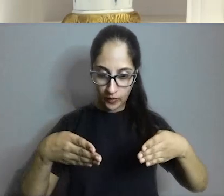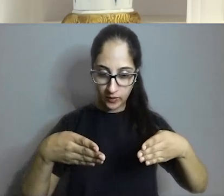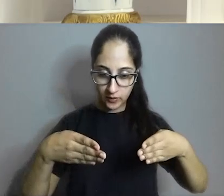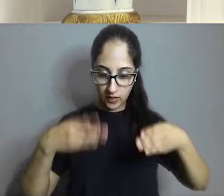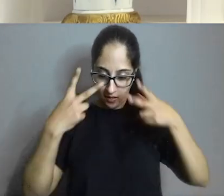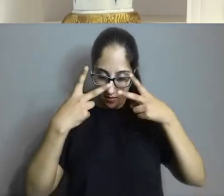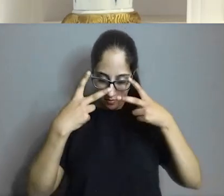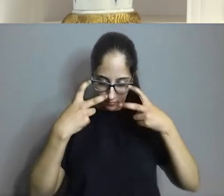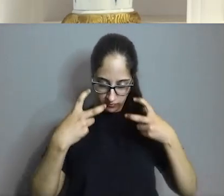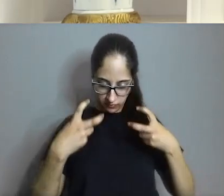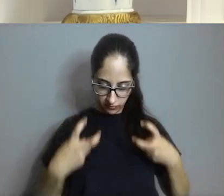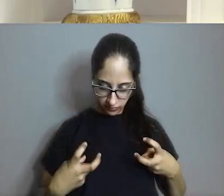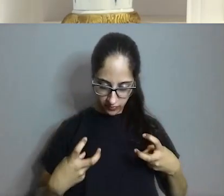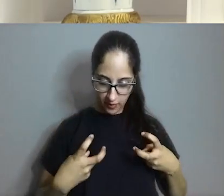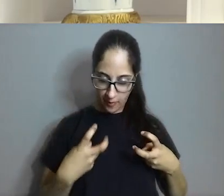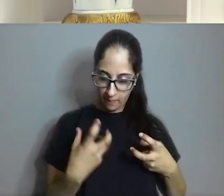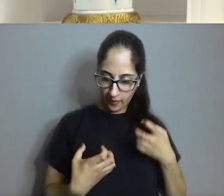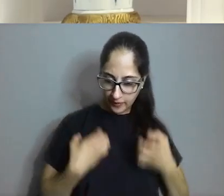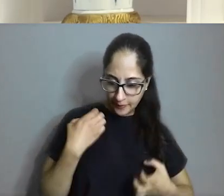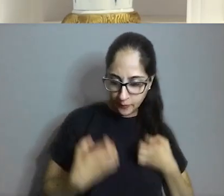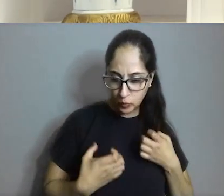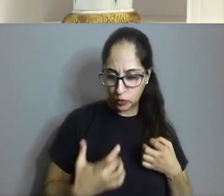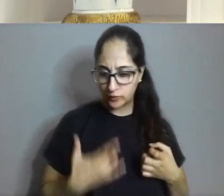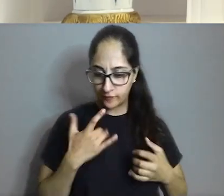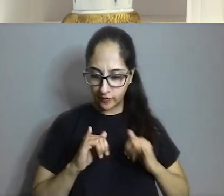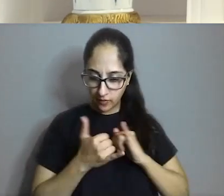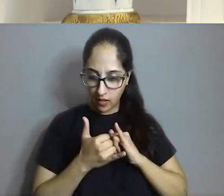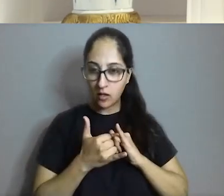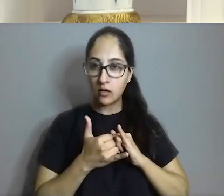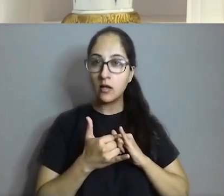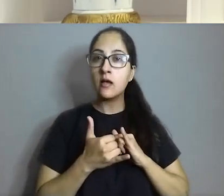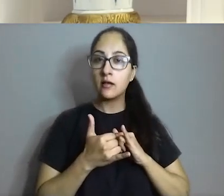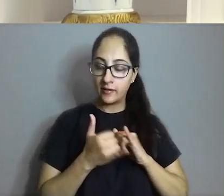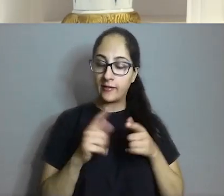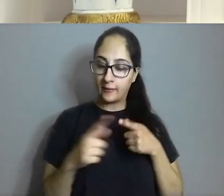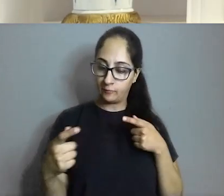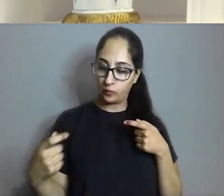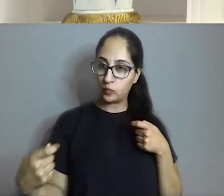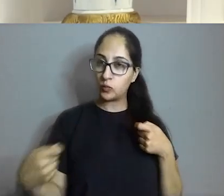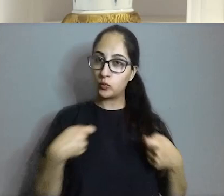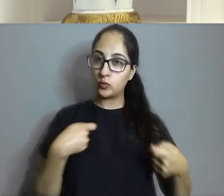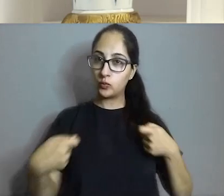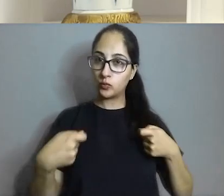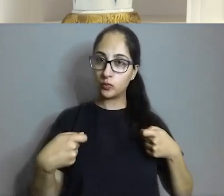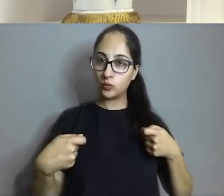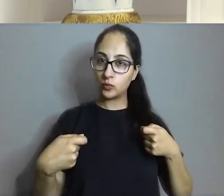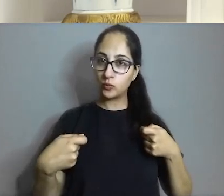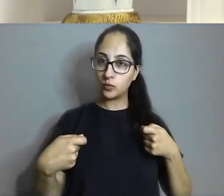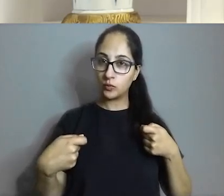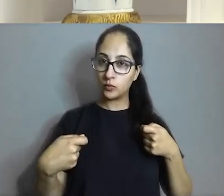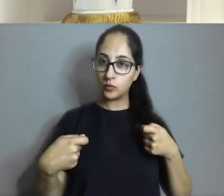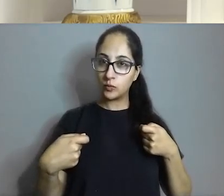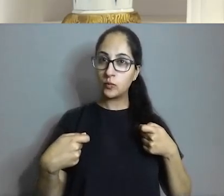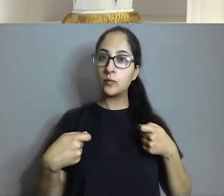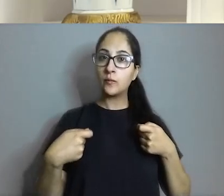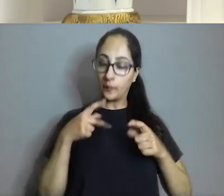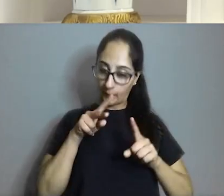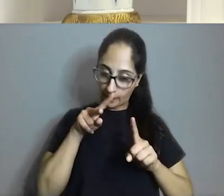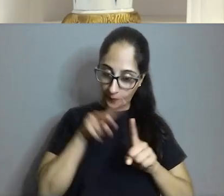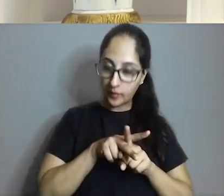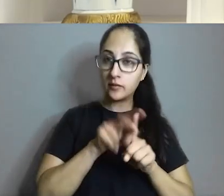we are feeling in any given moment so we can control how we internalize the event we are experiencing.